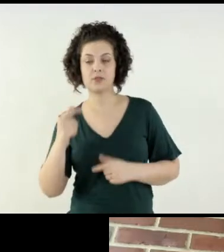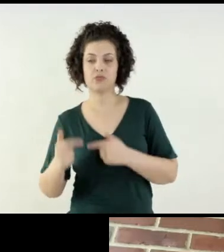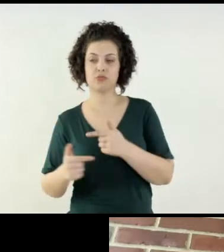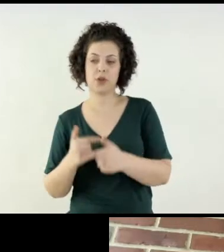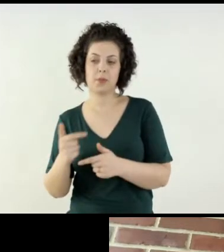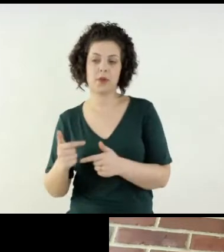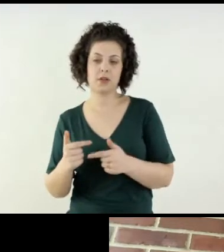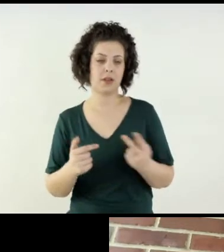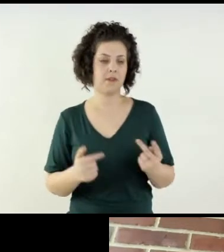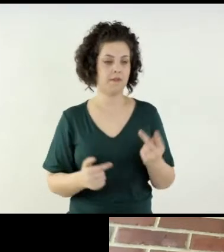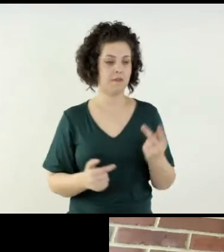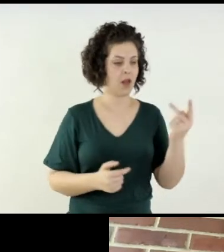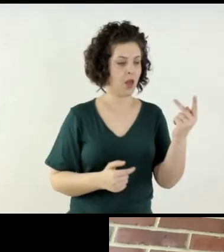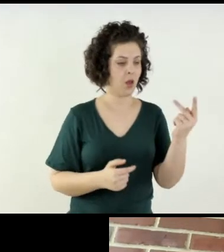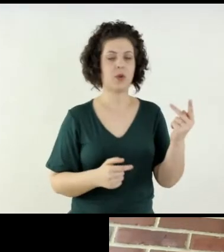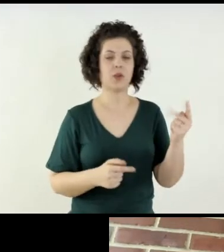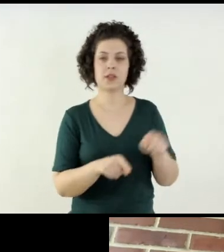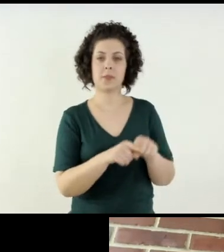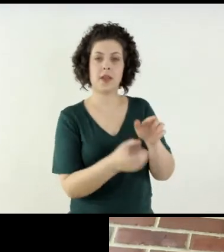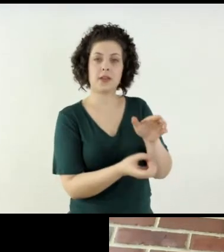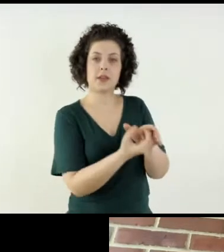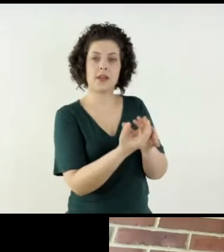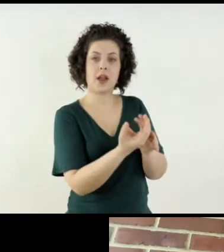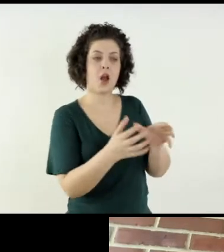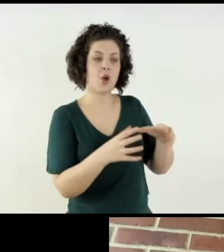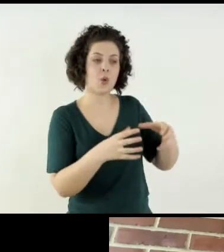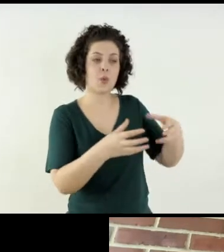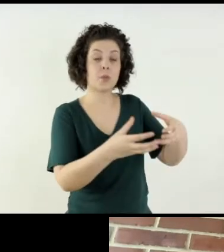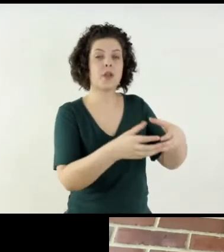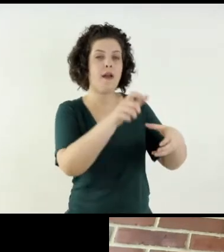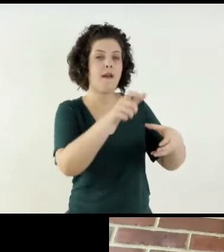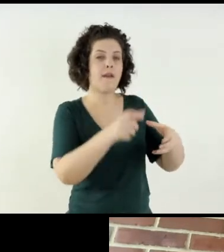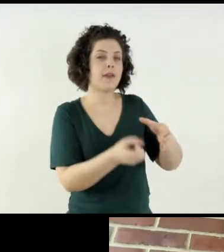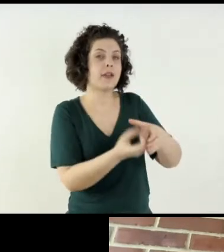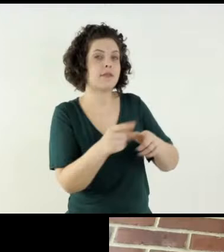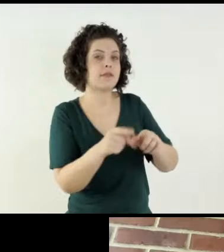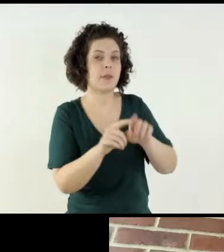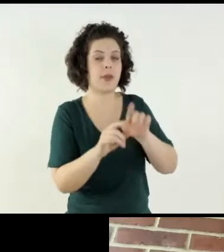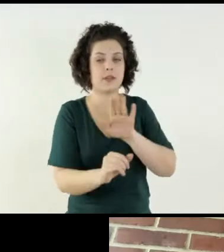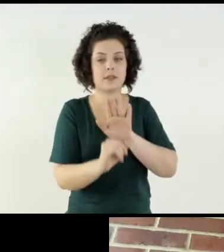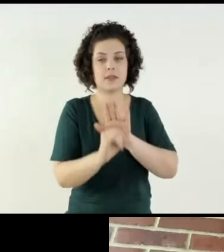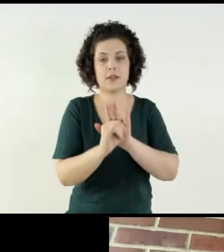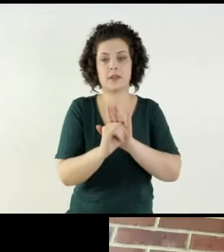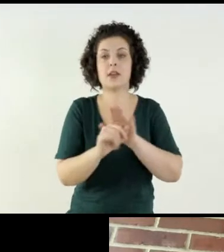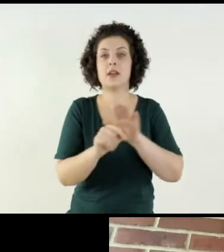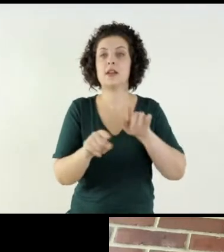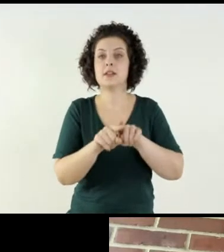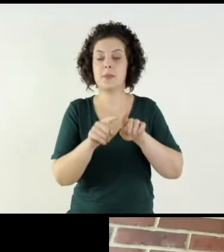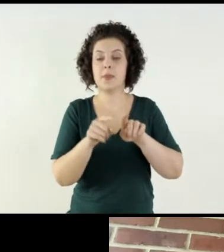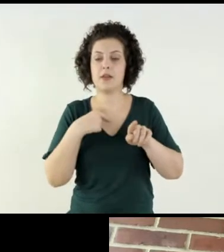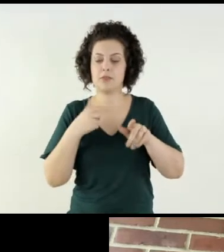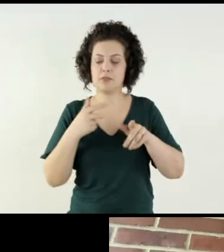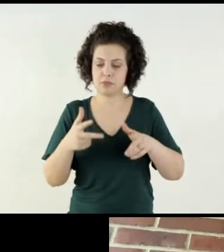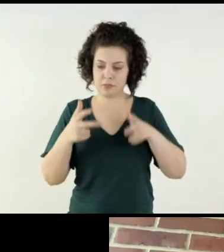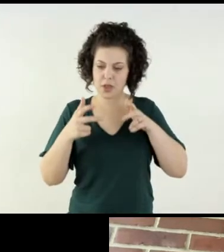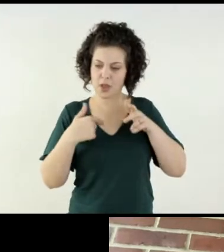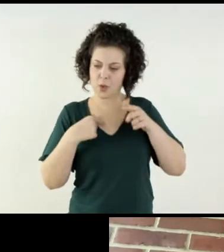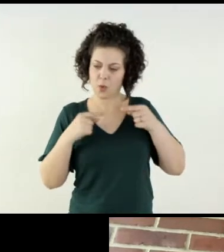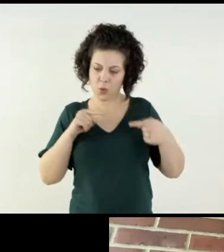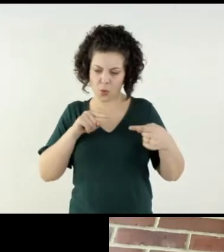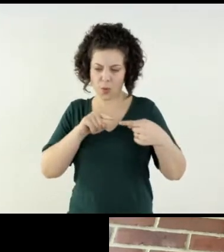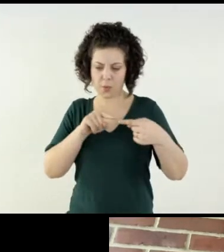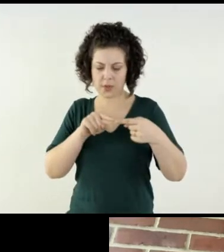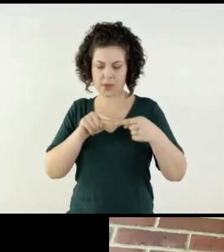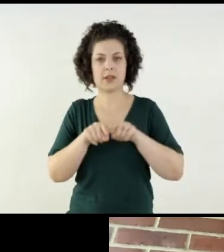and community, of identity and identification, and of genealogy and